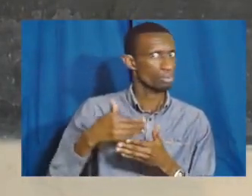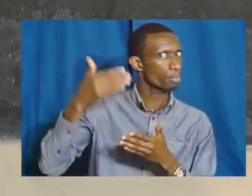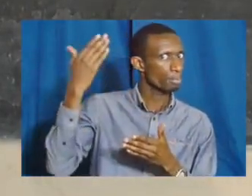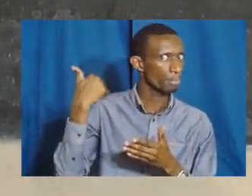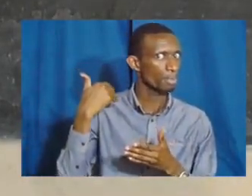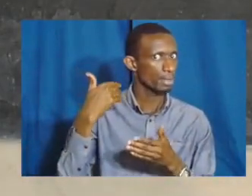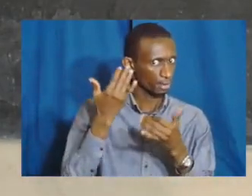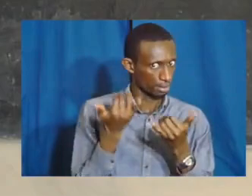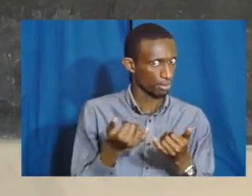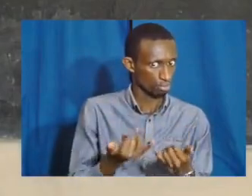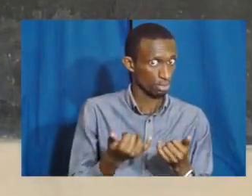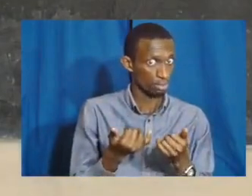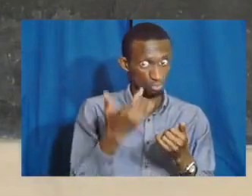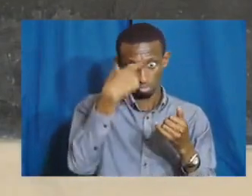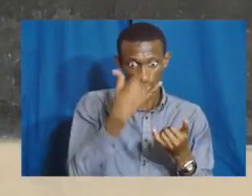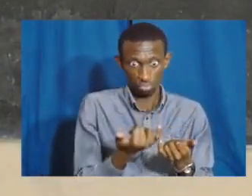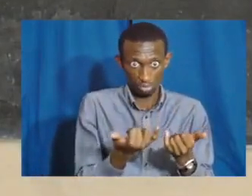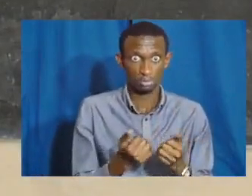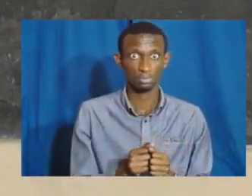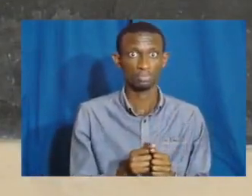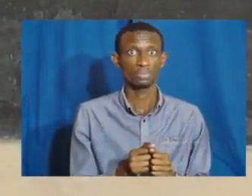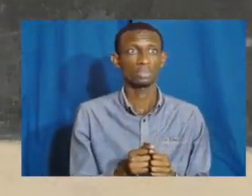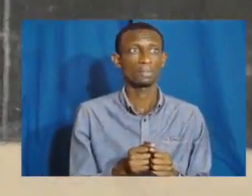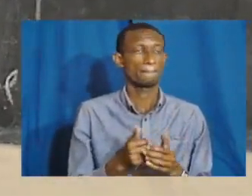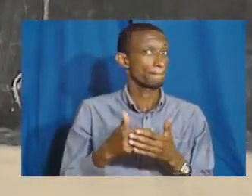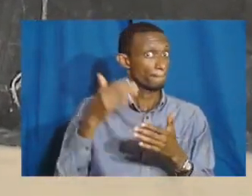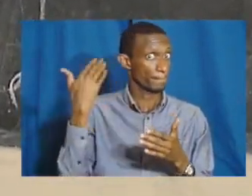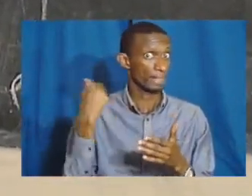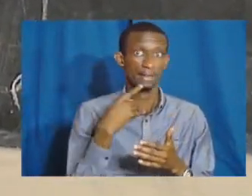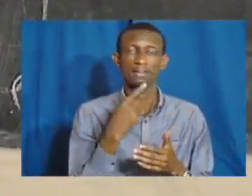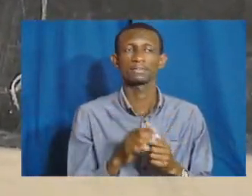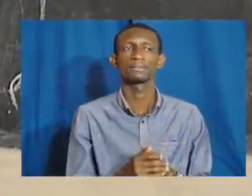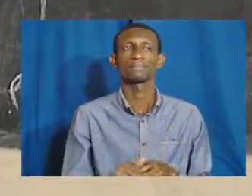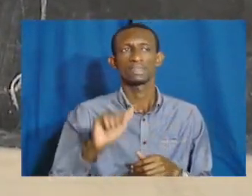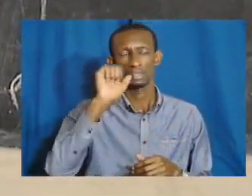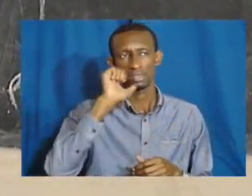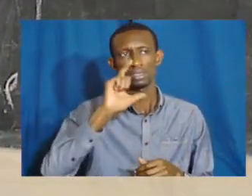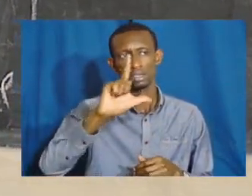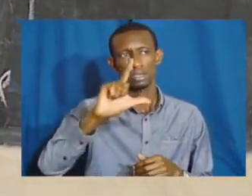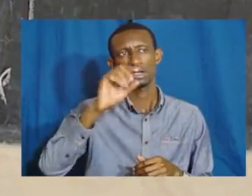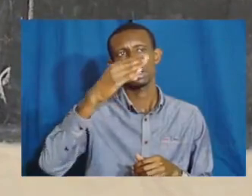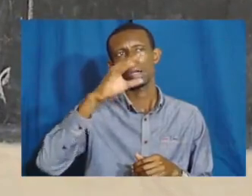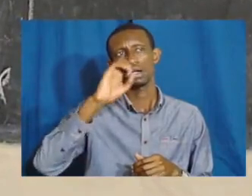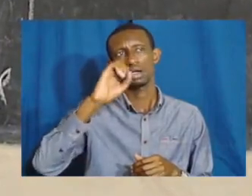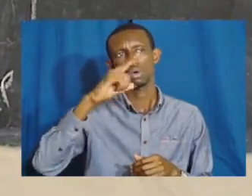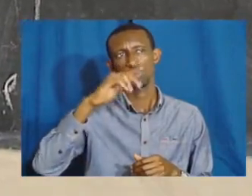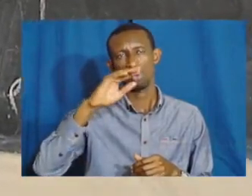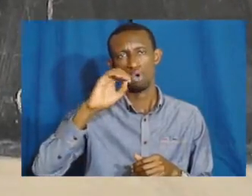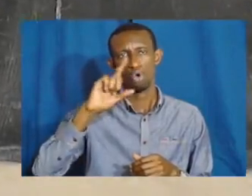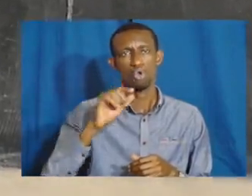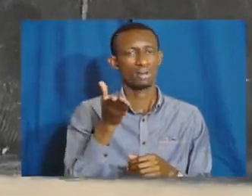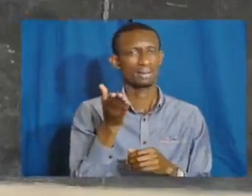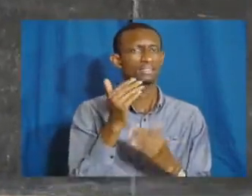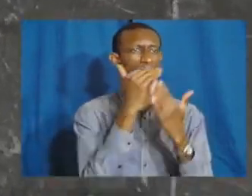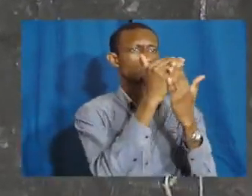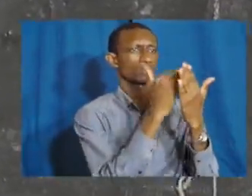present, I said alcohols are classified into 3 groups.